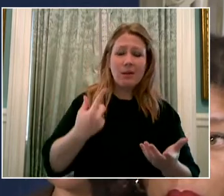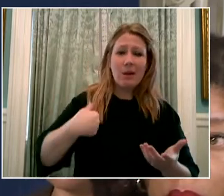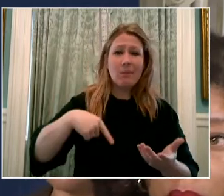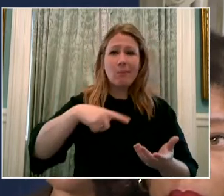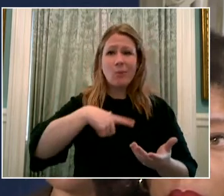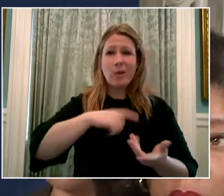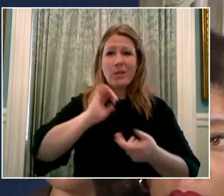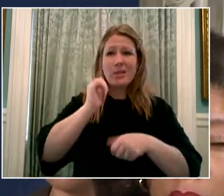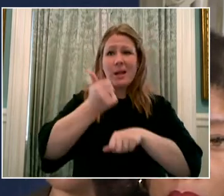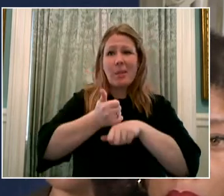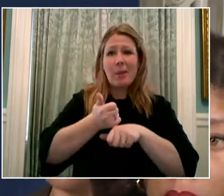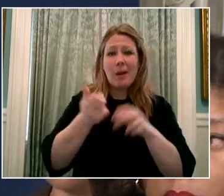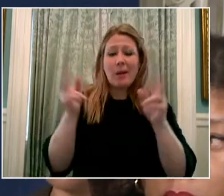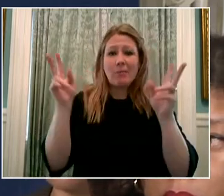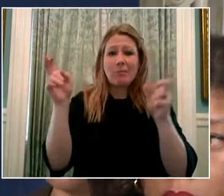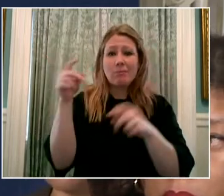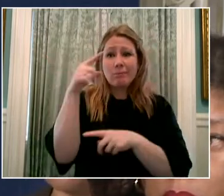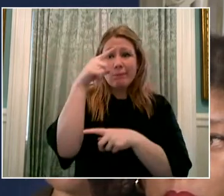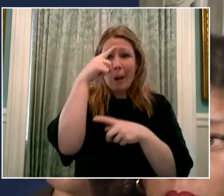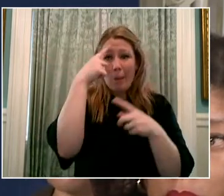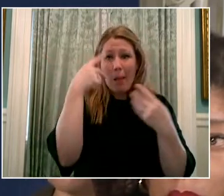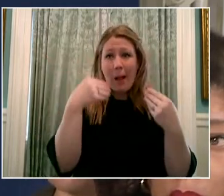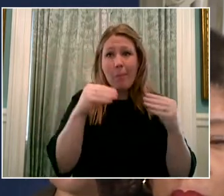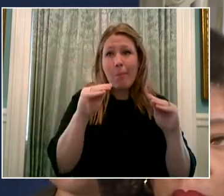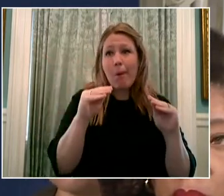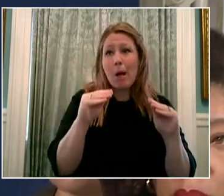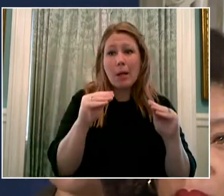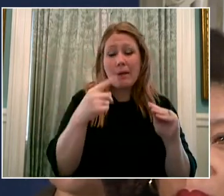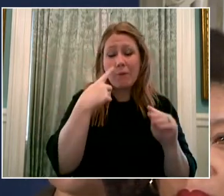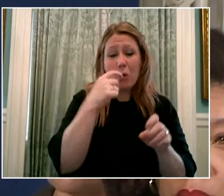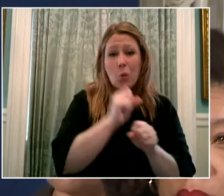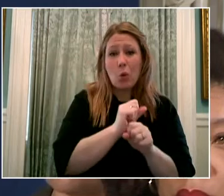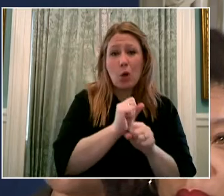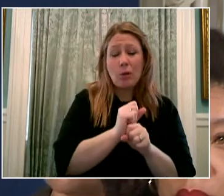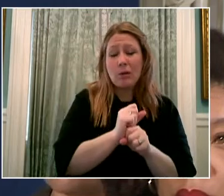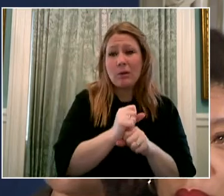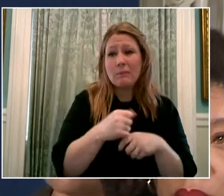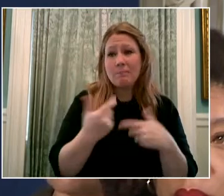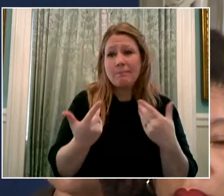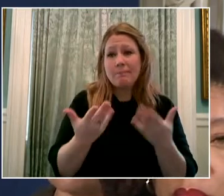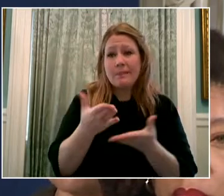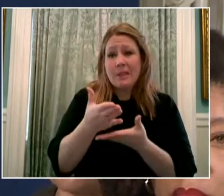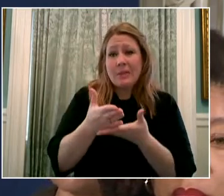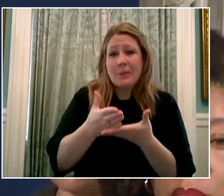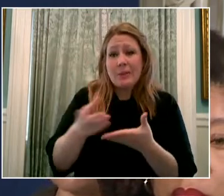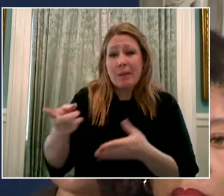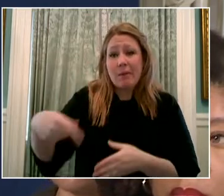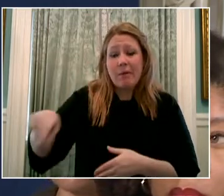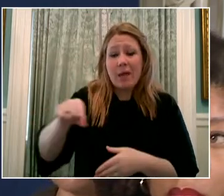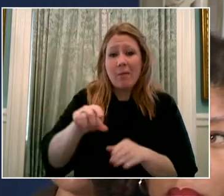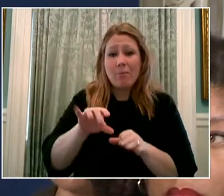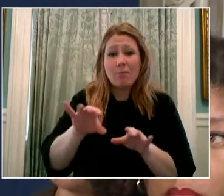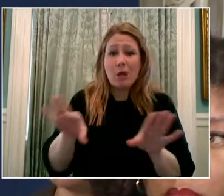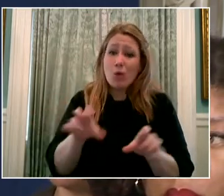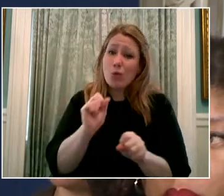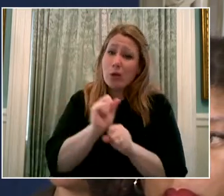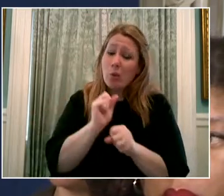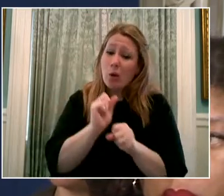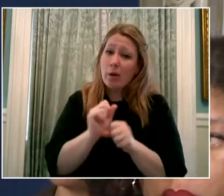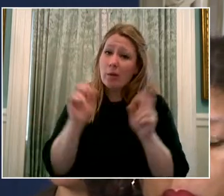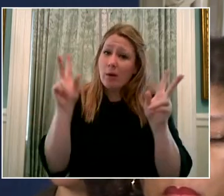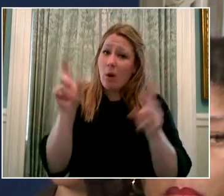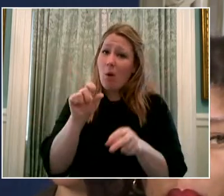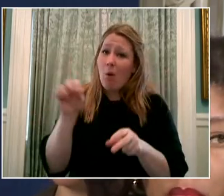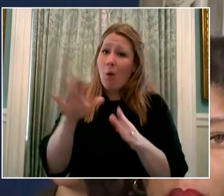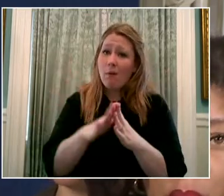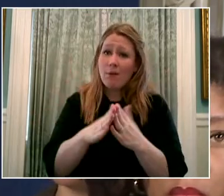are. You know, let's be honest with ourselves. Some of them are doing jobs off the book, that they're being placed in probably